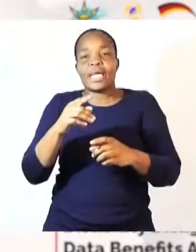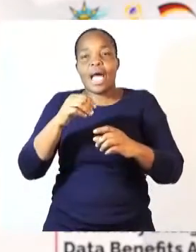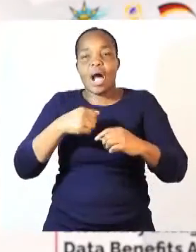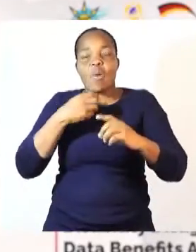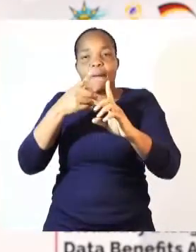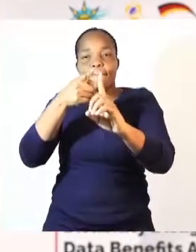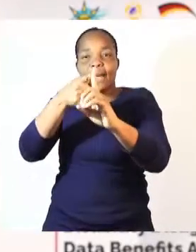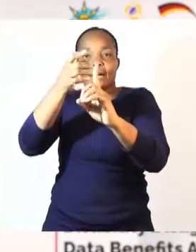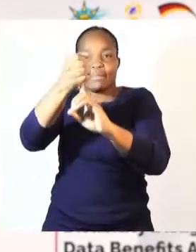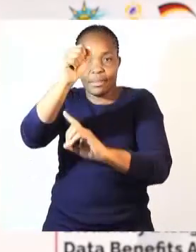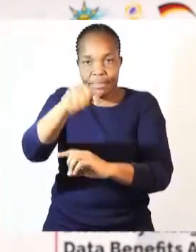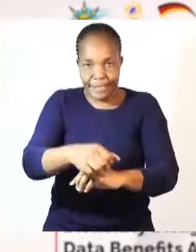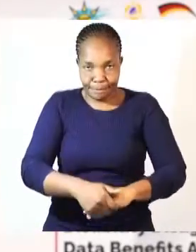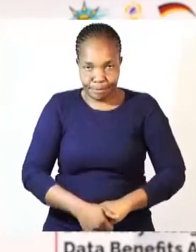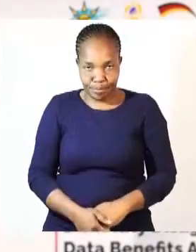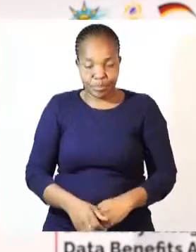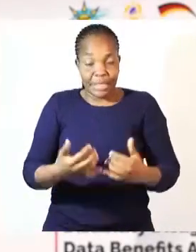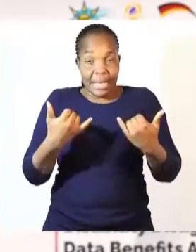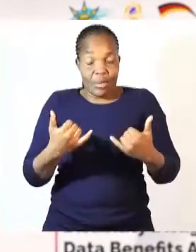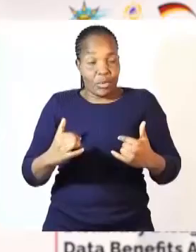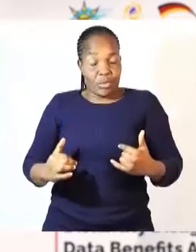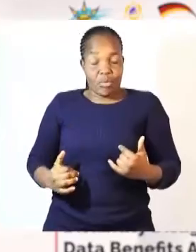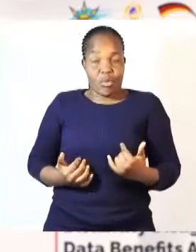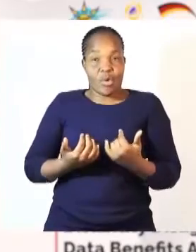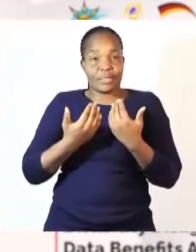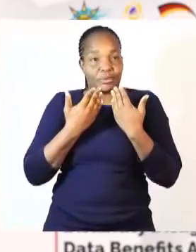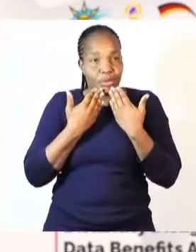met. So we would like to send these